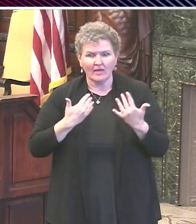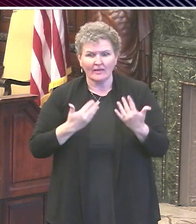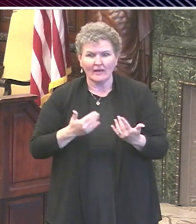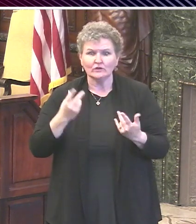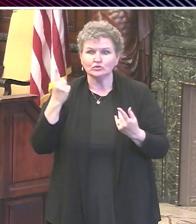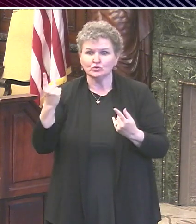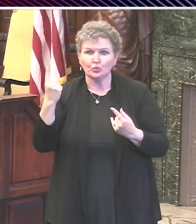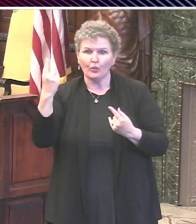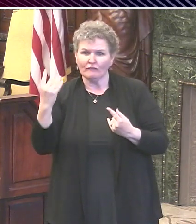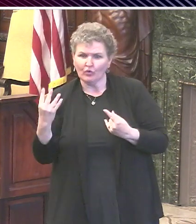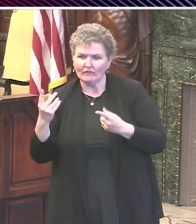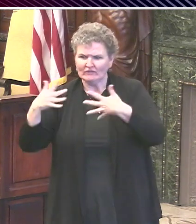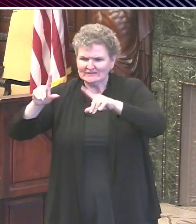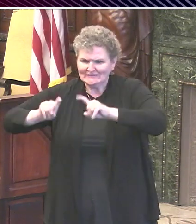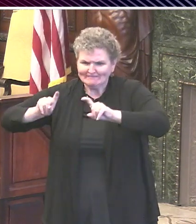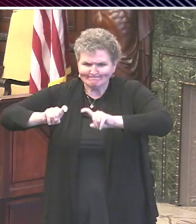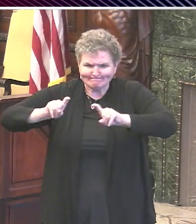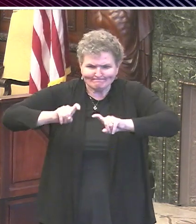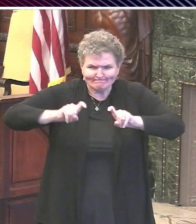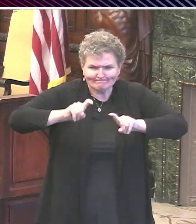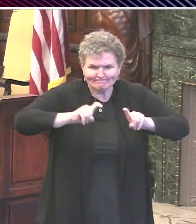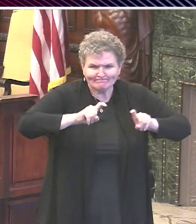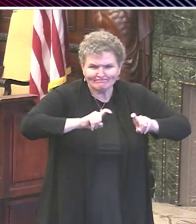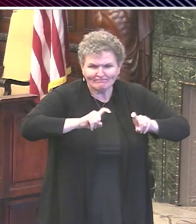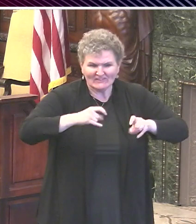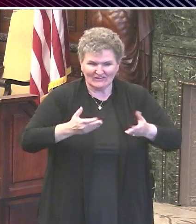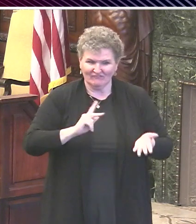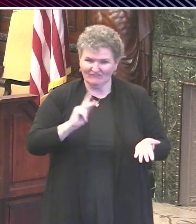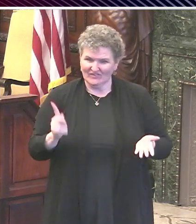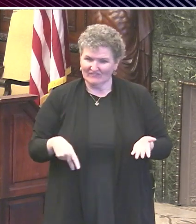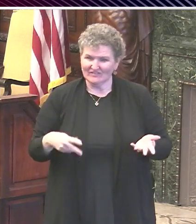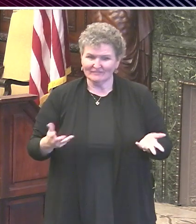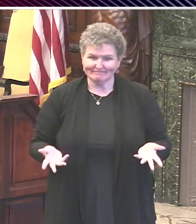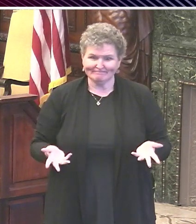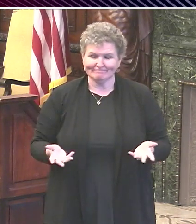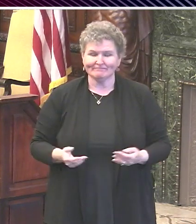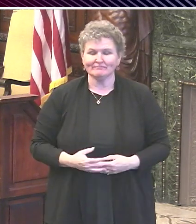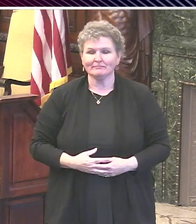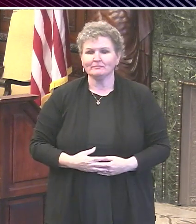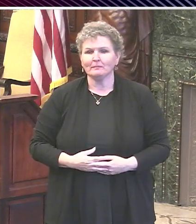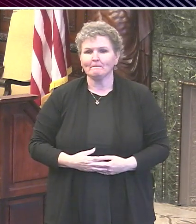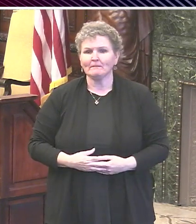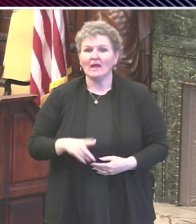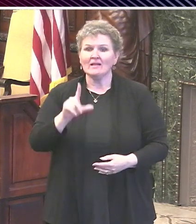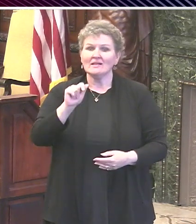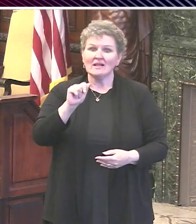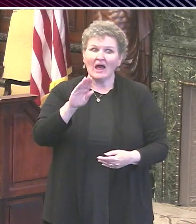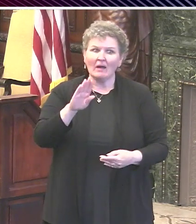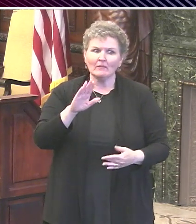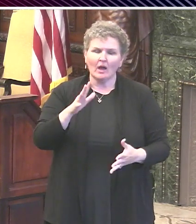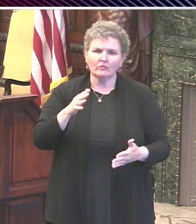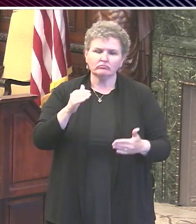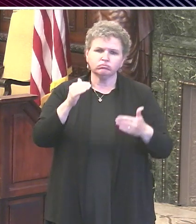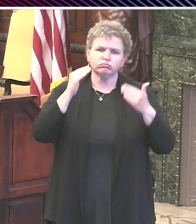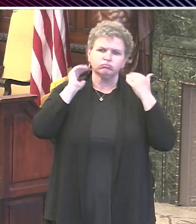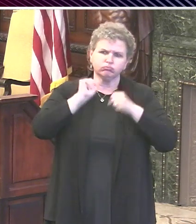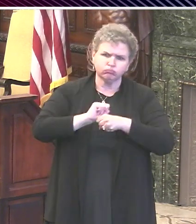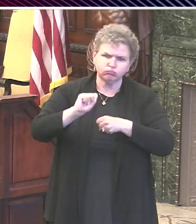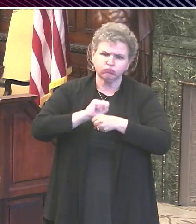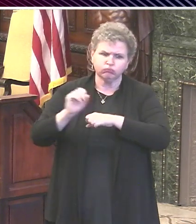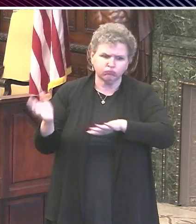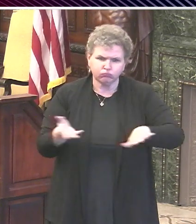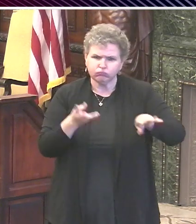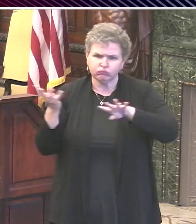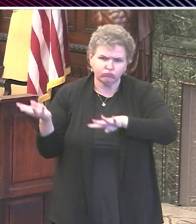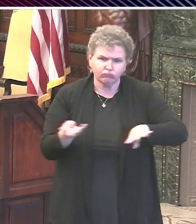tests that are done on Philadelphia residents. And the reason is that those labs have become overloaded with a very large demand from other parts